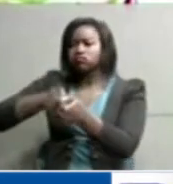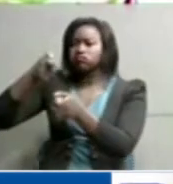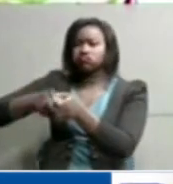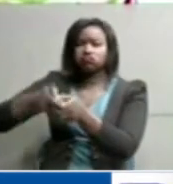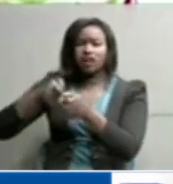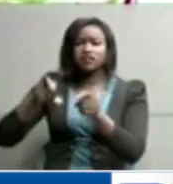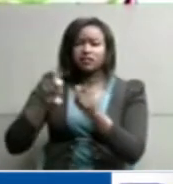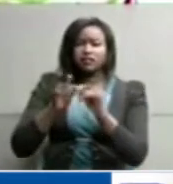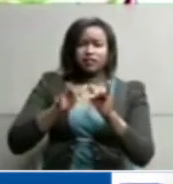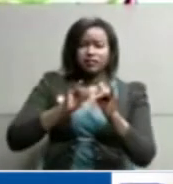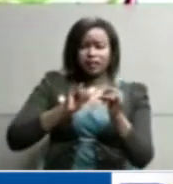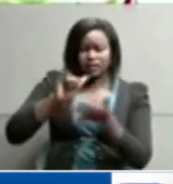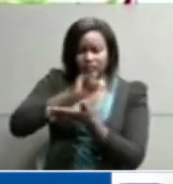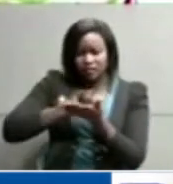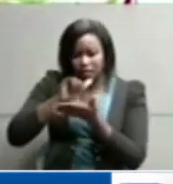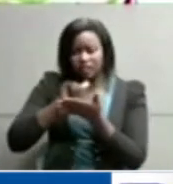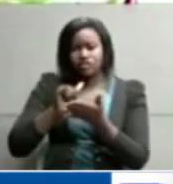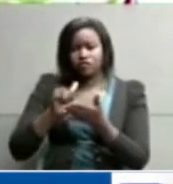the door handles,